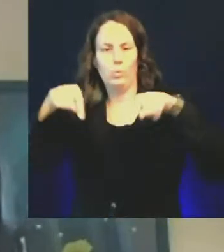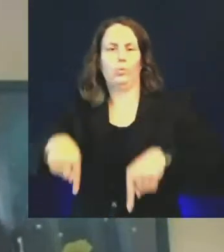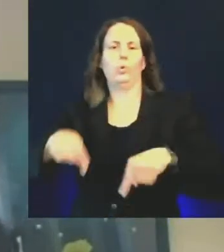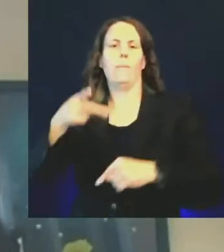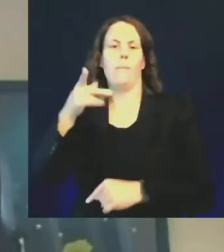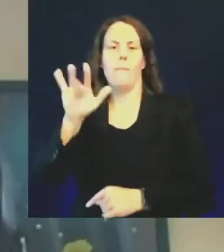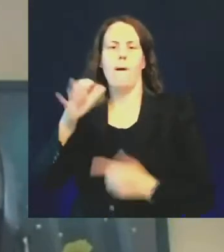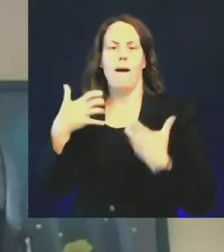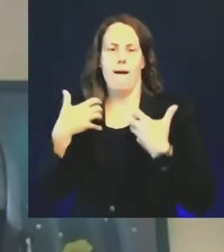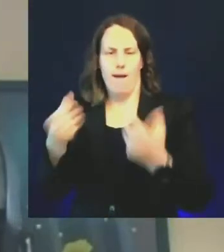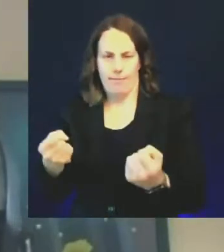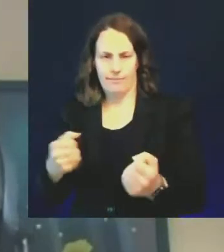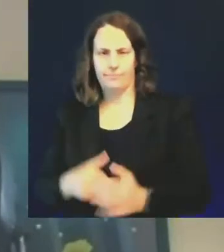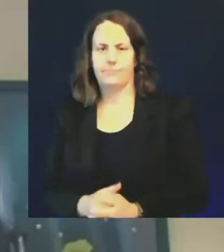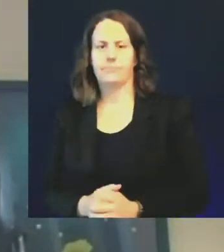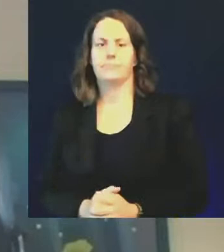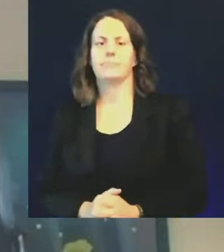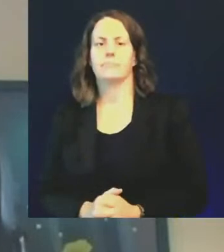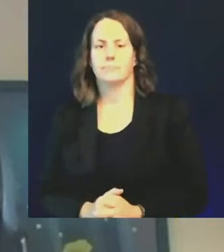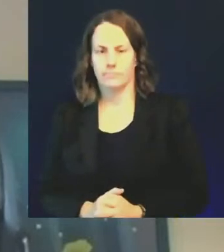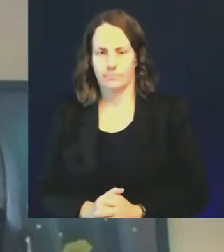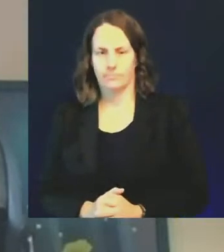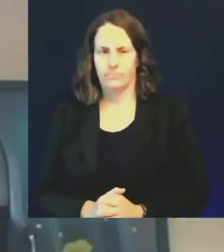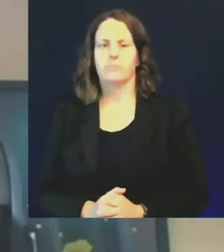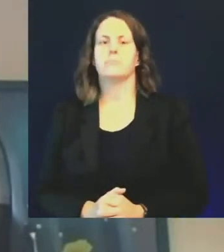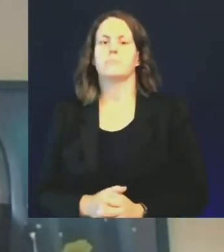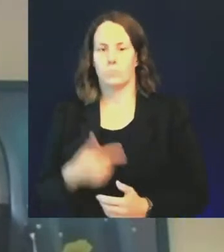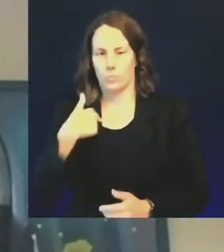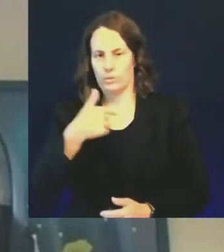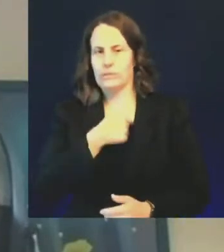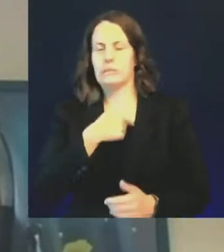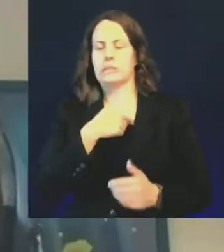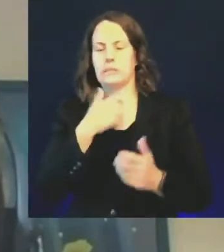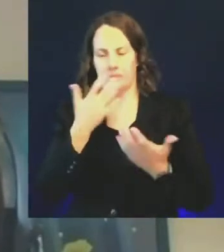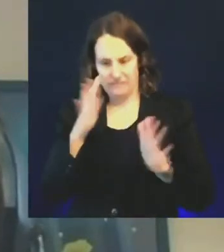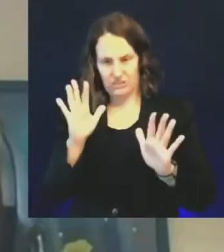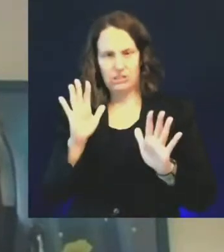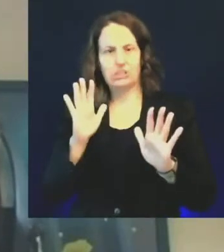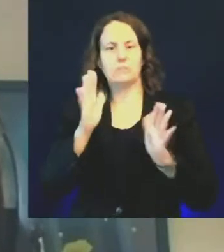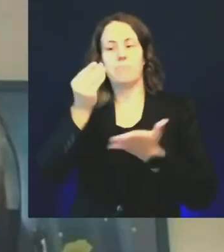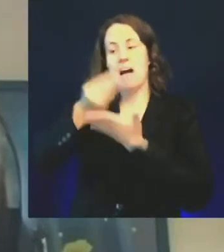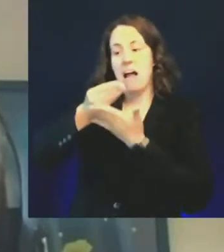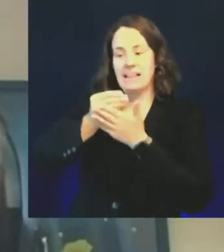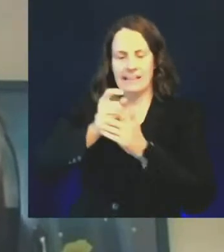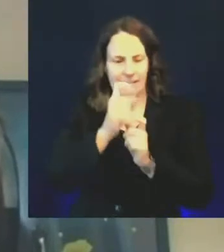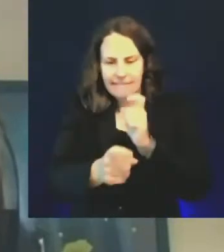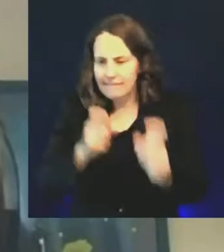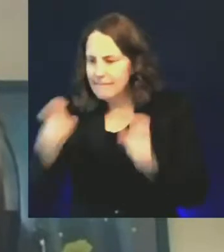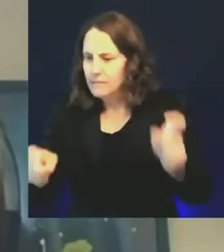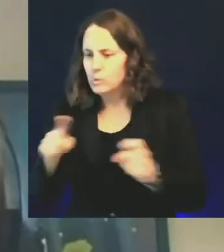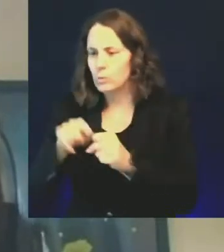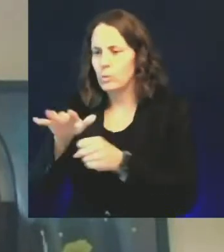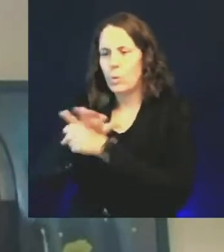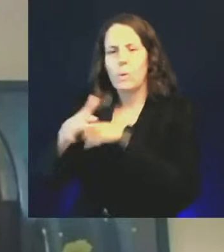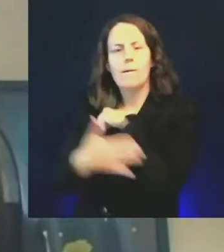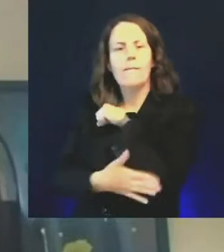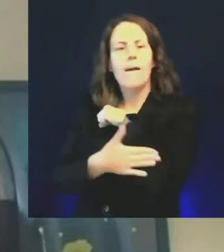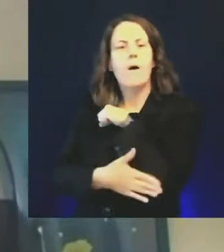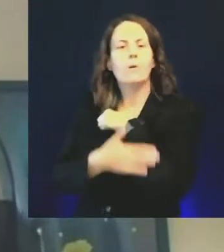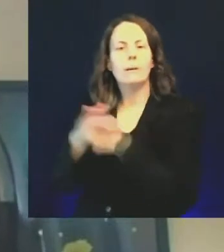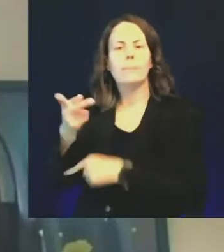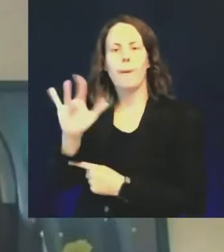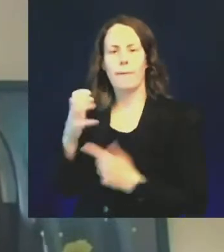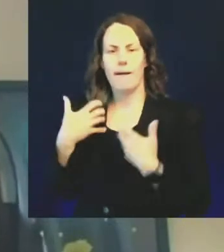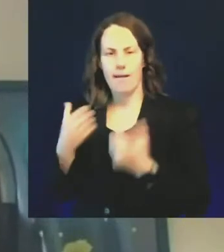level. But using one-time funding as the source of supporting your public health system is a really